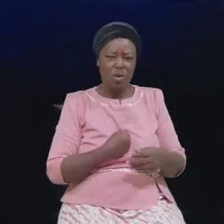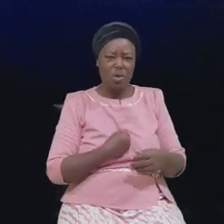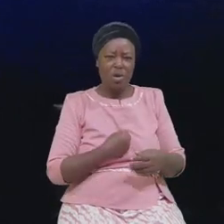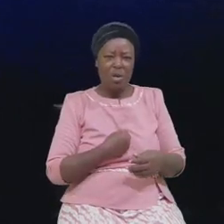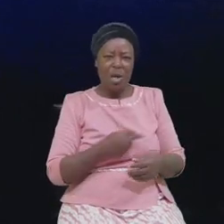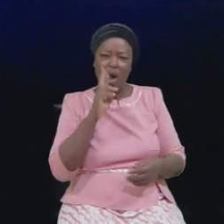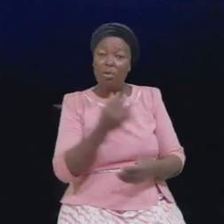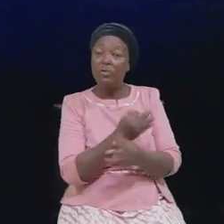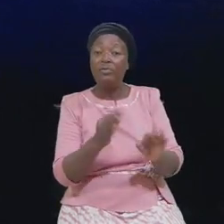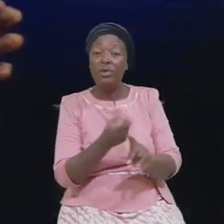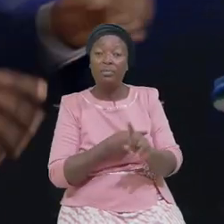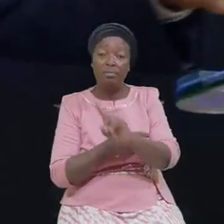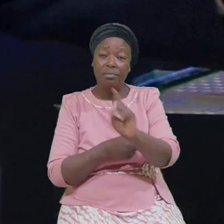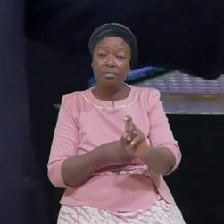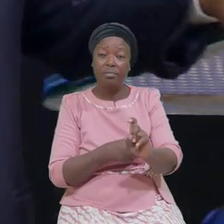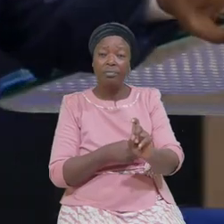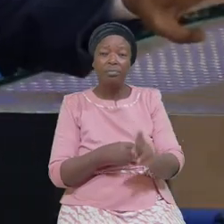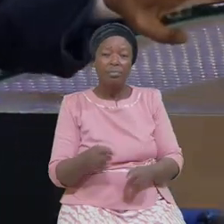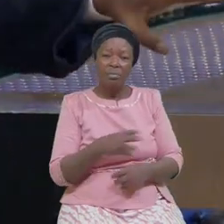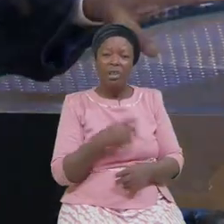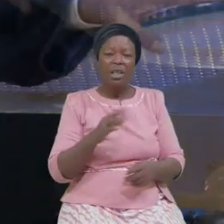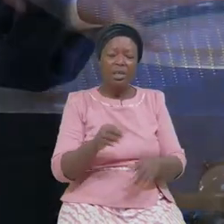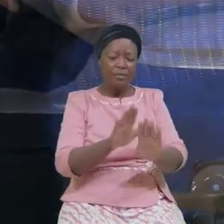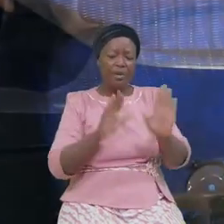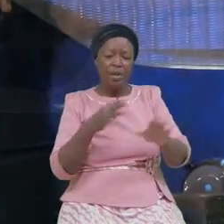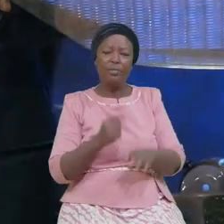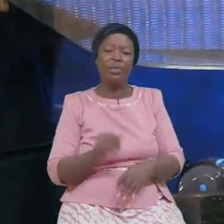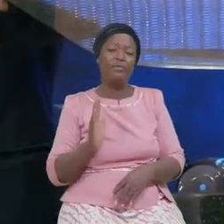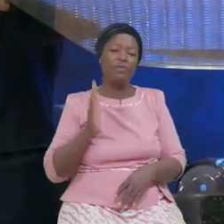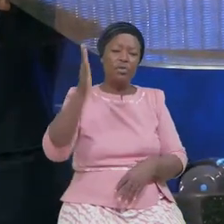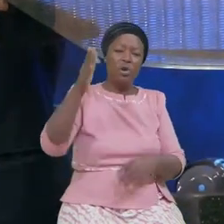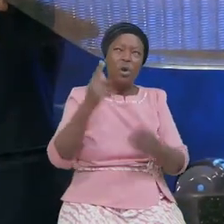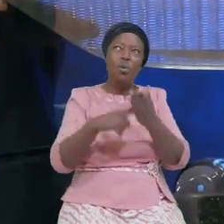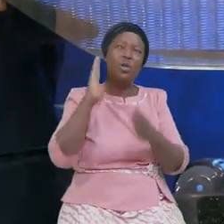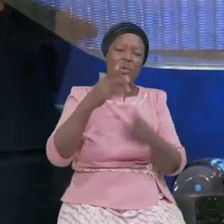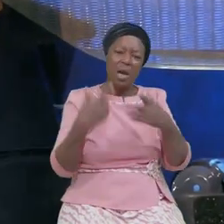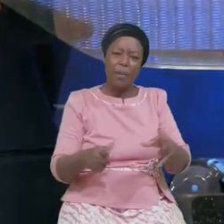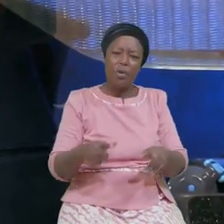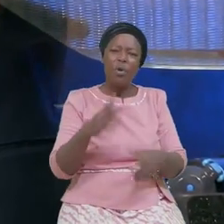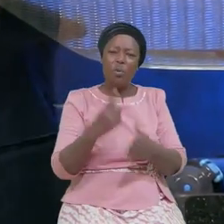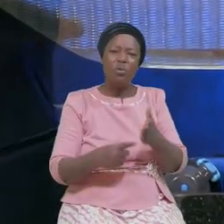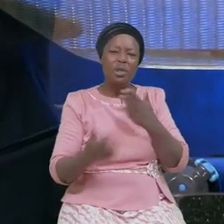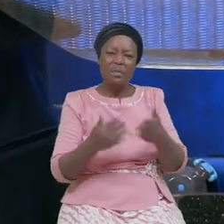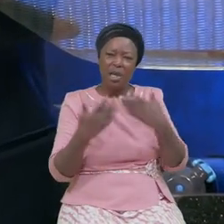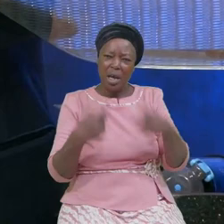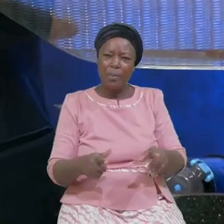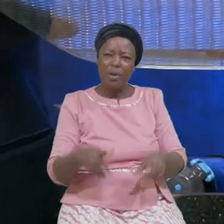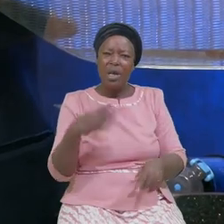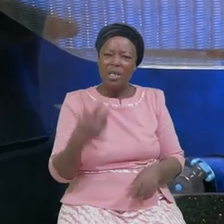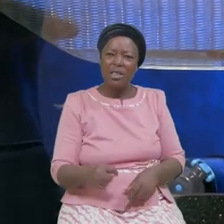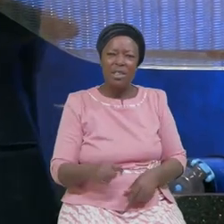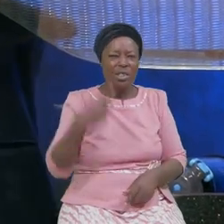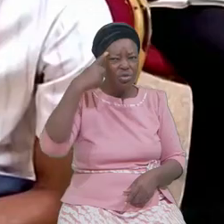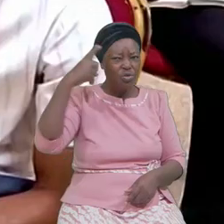are you free? The fear of the future, what will happen? What may happen? The dreams, what